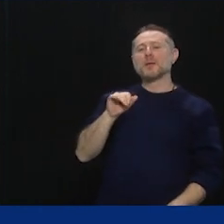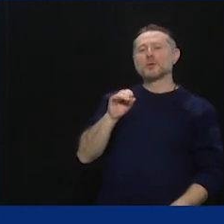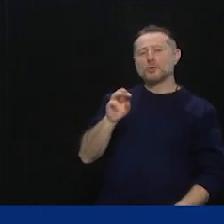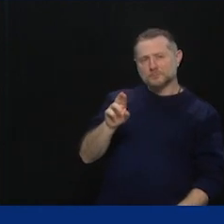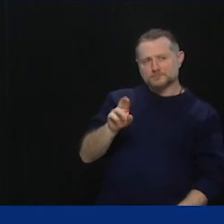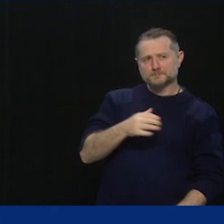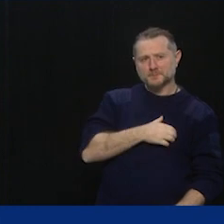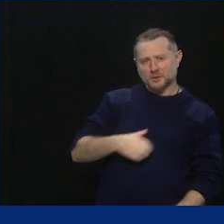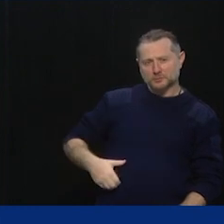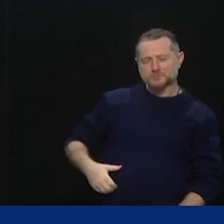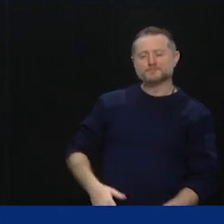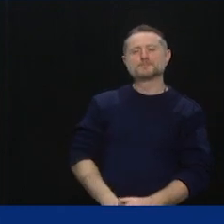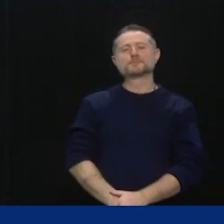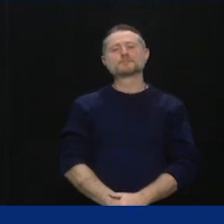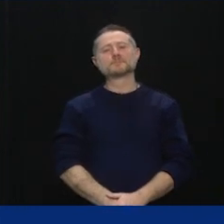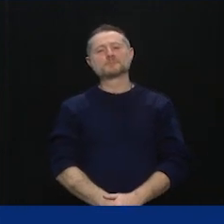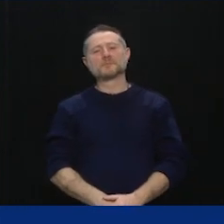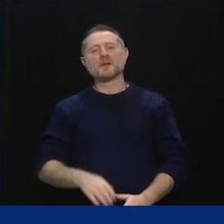Patchogue,